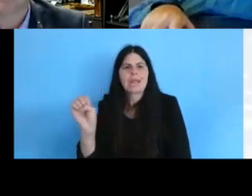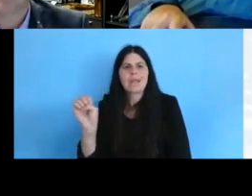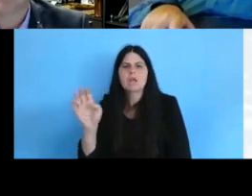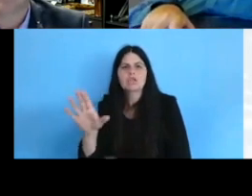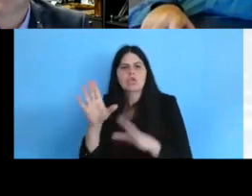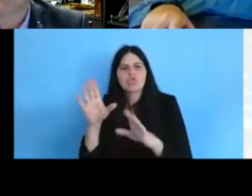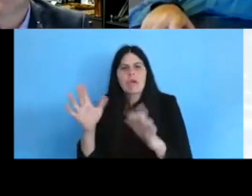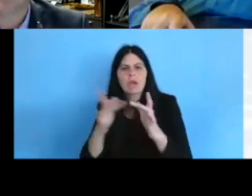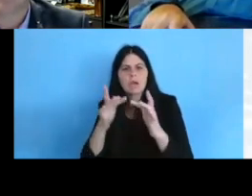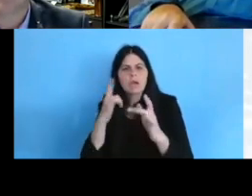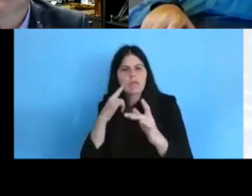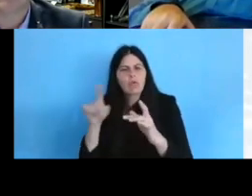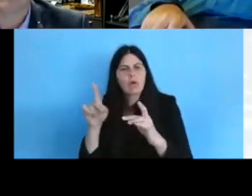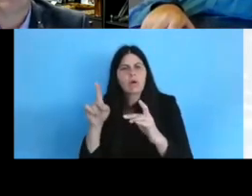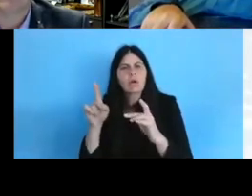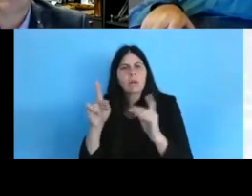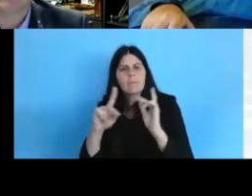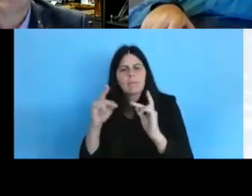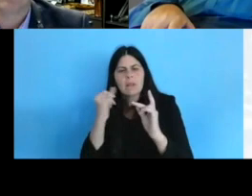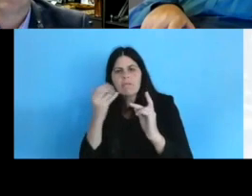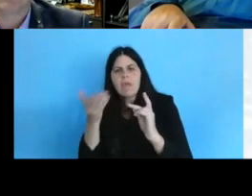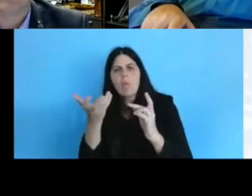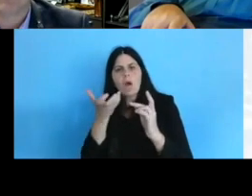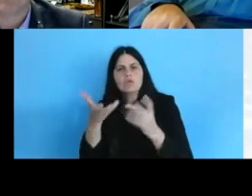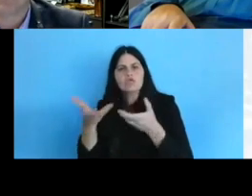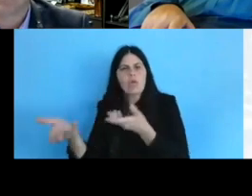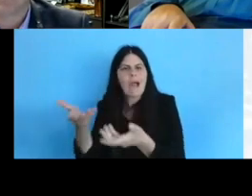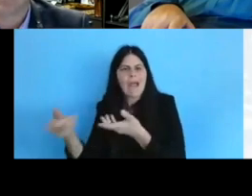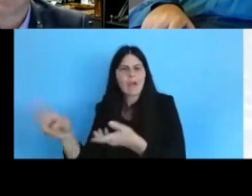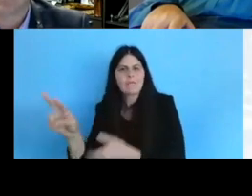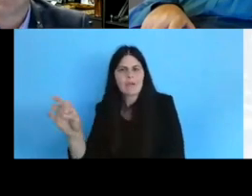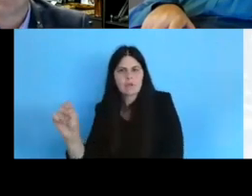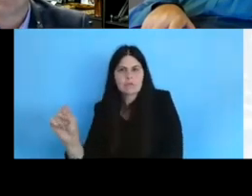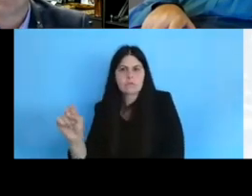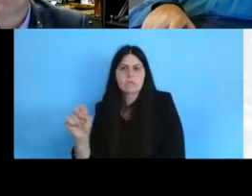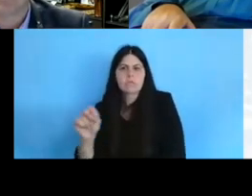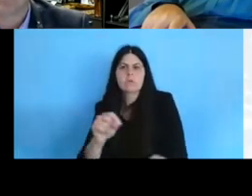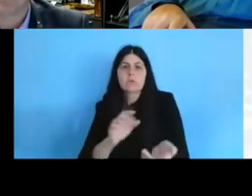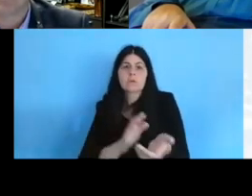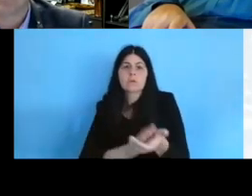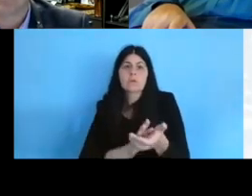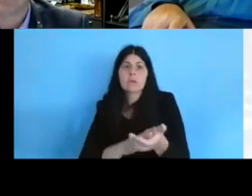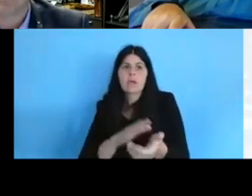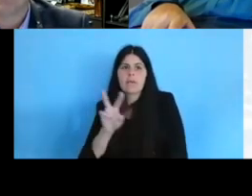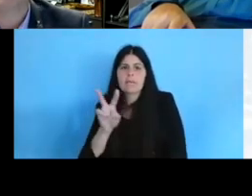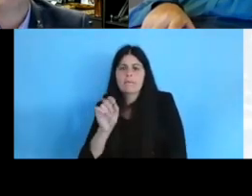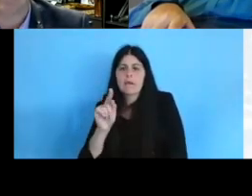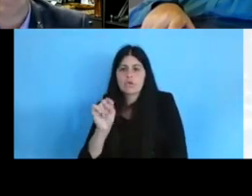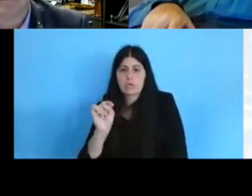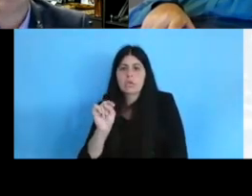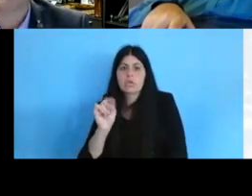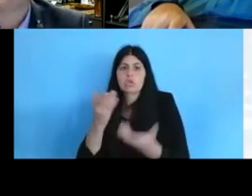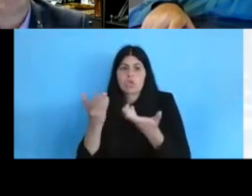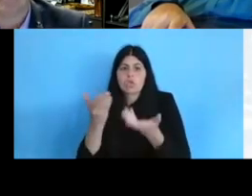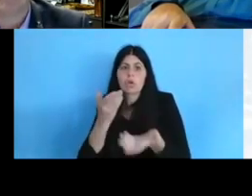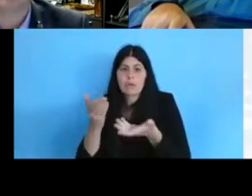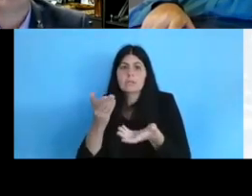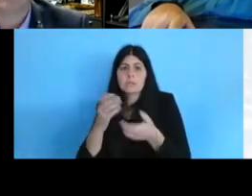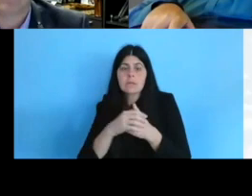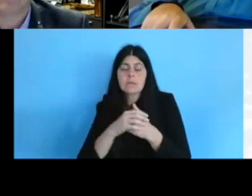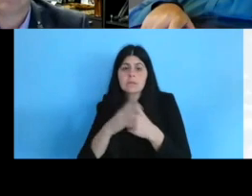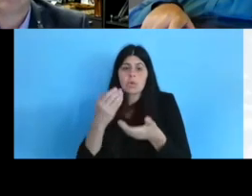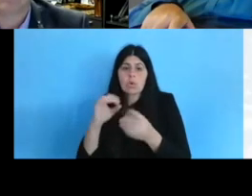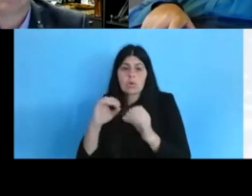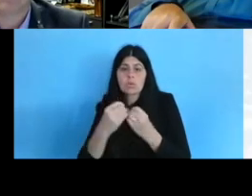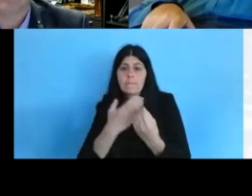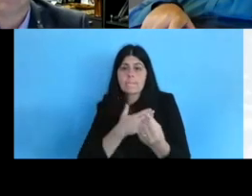Yeah, have yeah, of course, I'll do a plug for the veteran service organizations. You know, my organization has